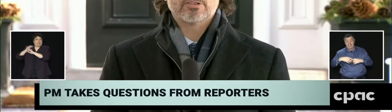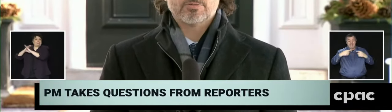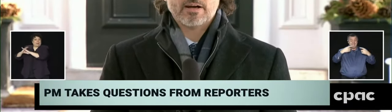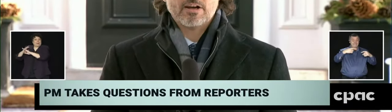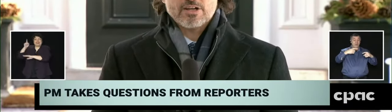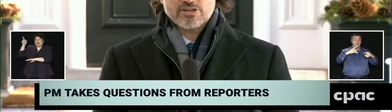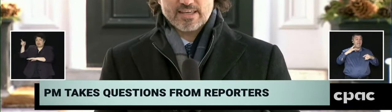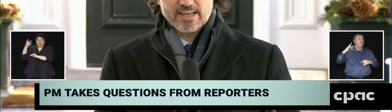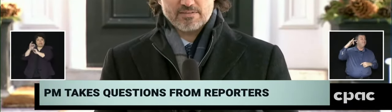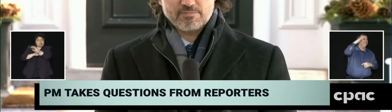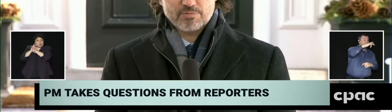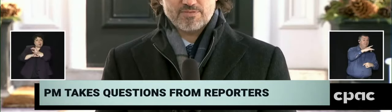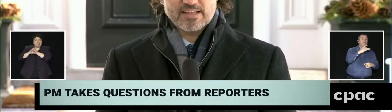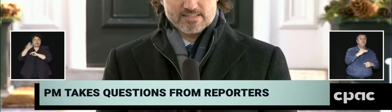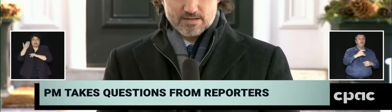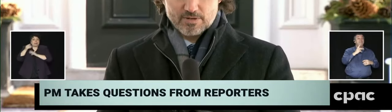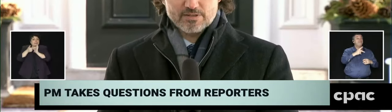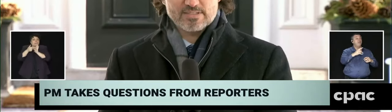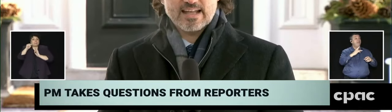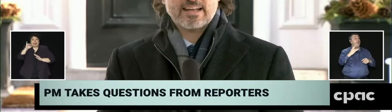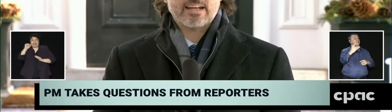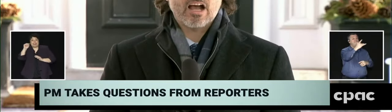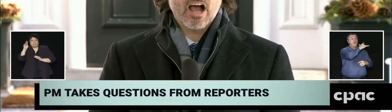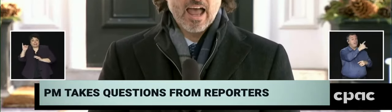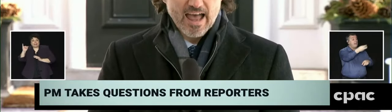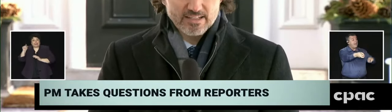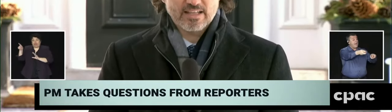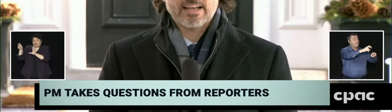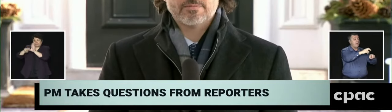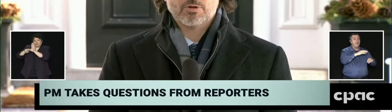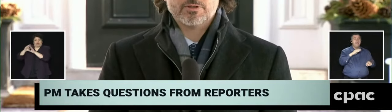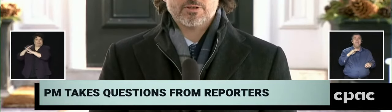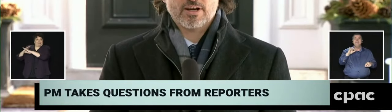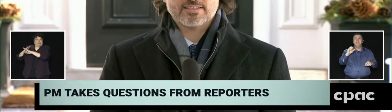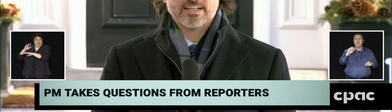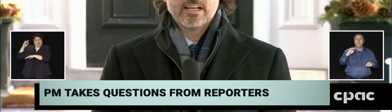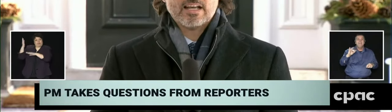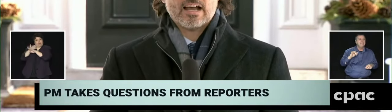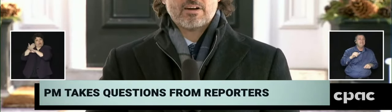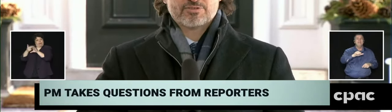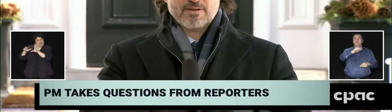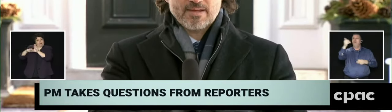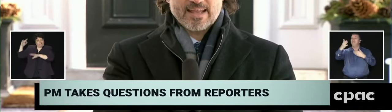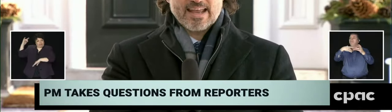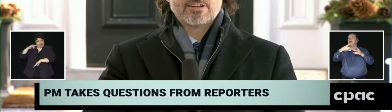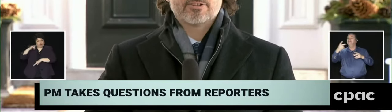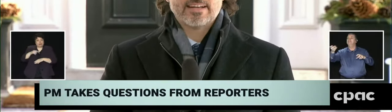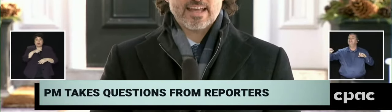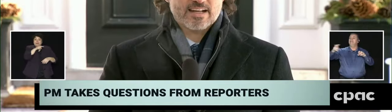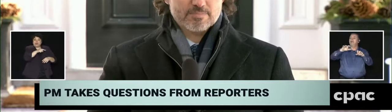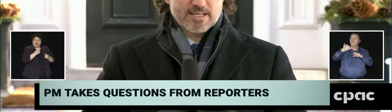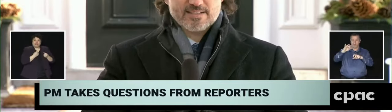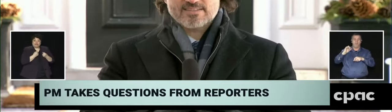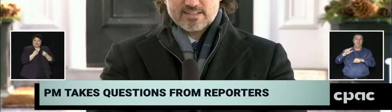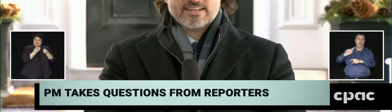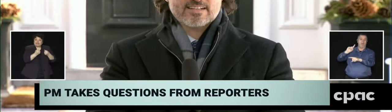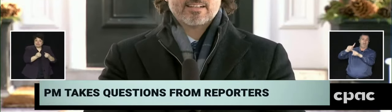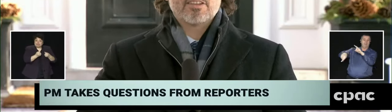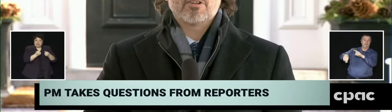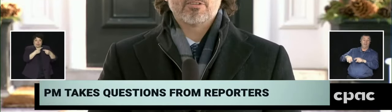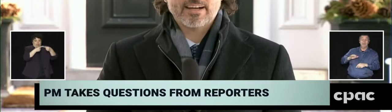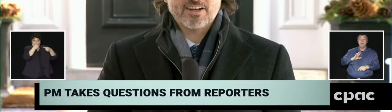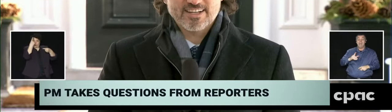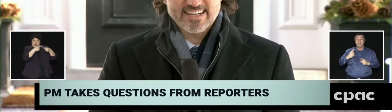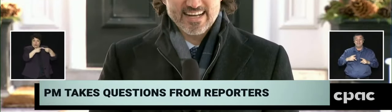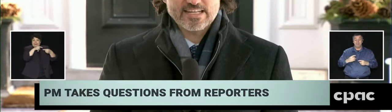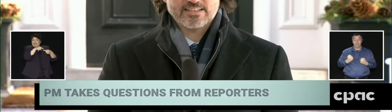or elsewhere. You can't prevent someone who's standing at a land border crossing from entering Canada because technically